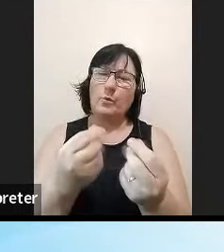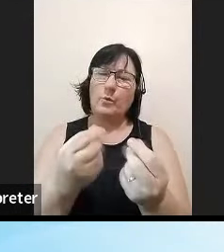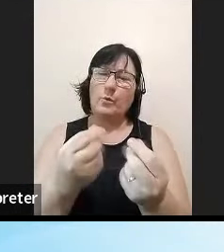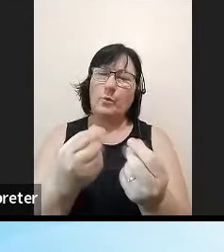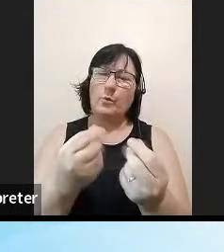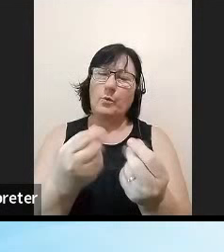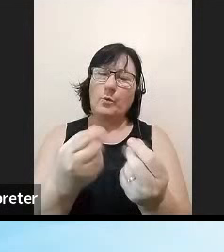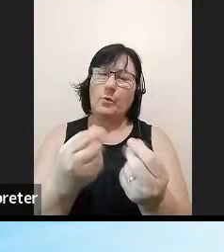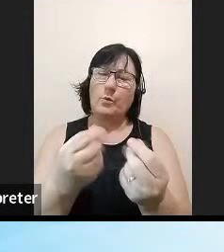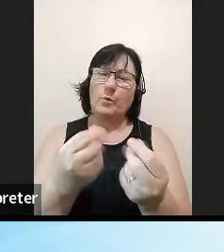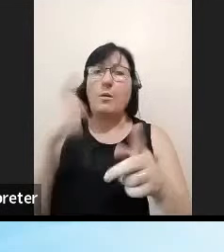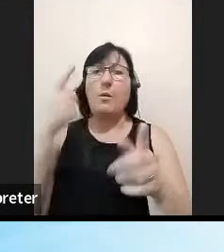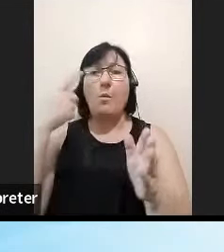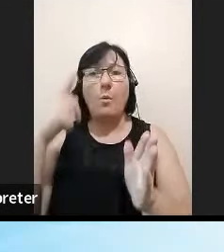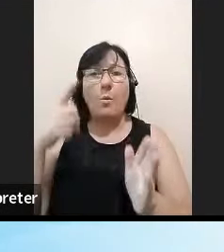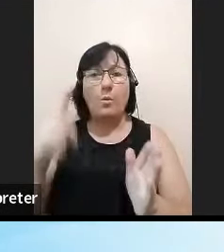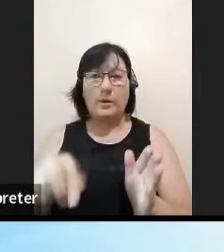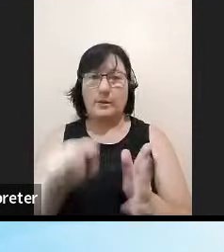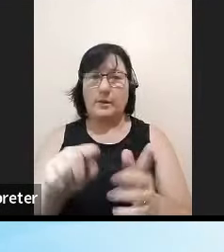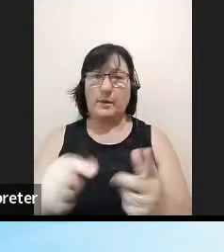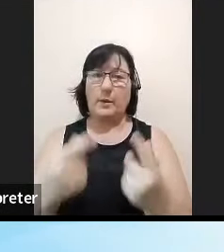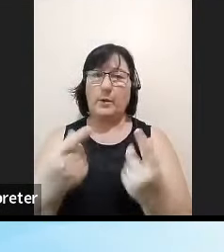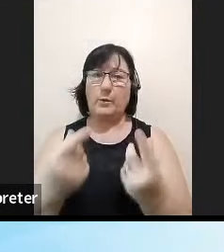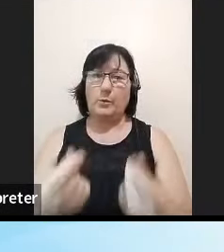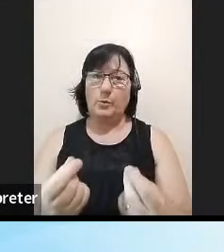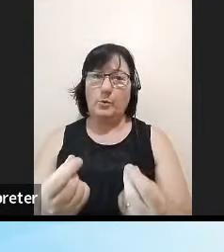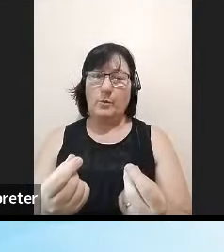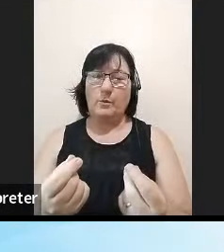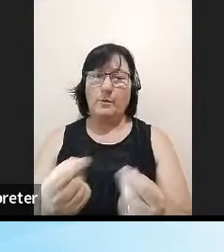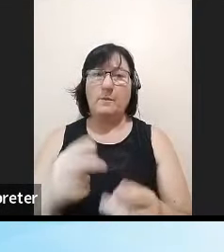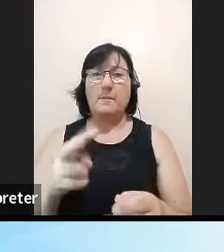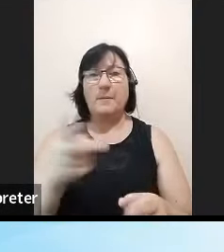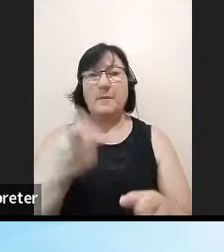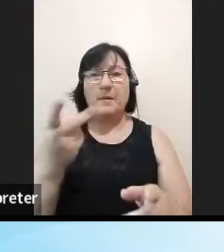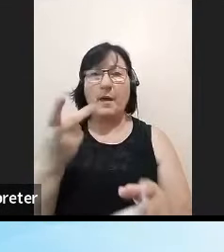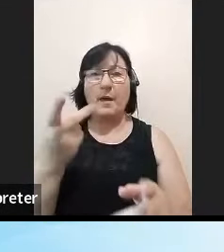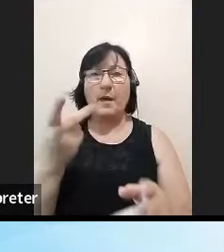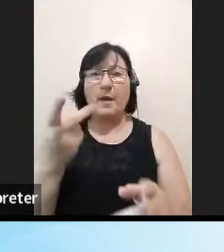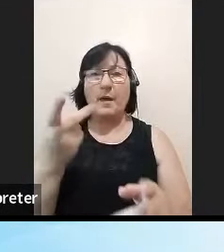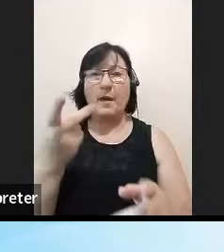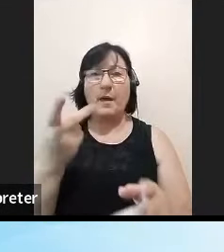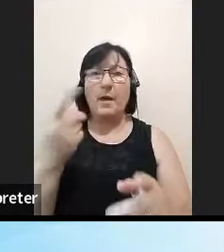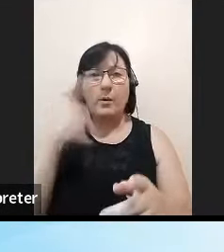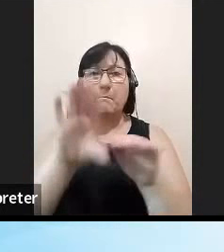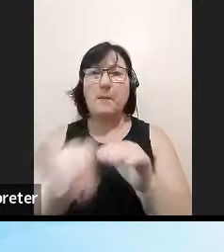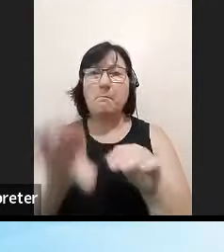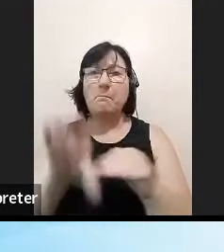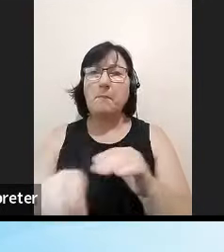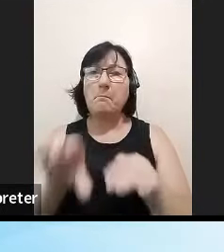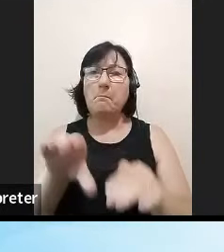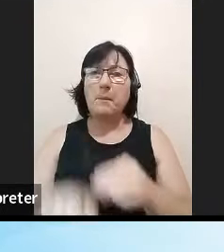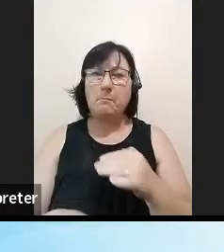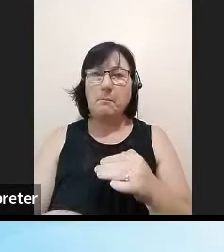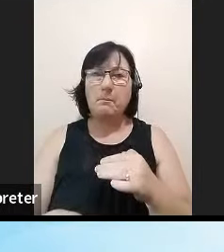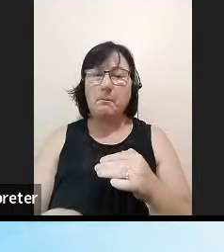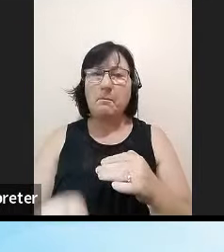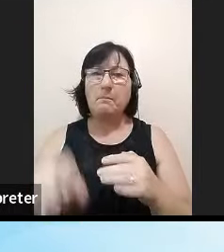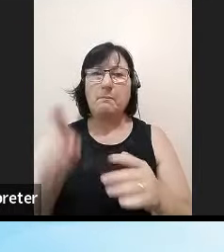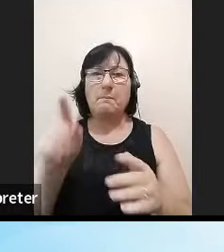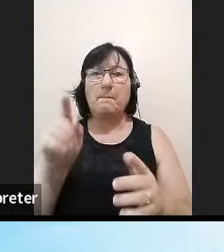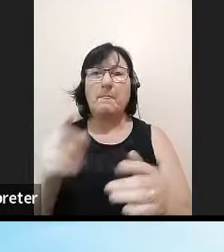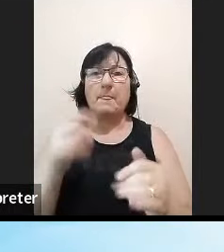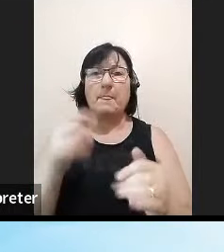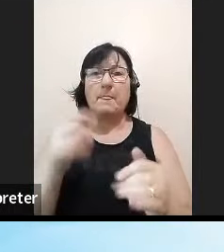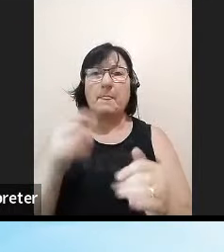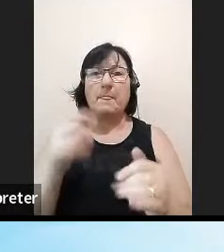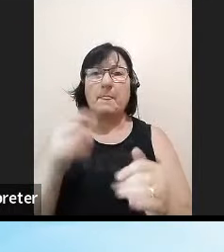if there are any audit findings indicating non-compliance, will traders or taxpayers be penalized